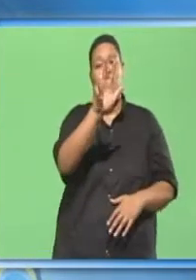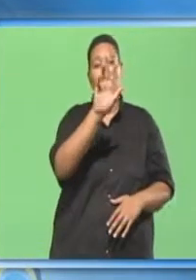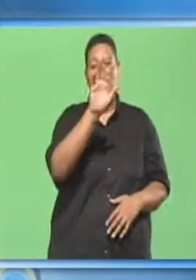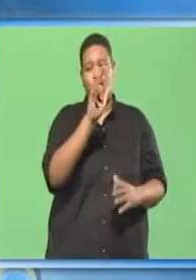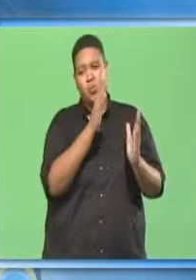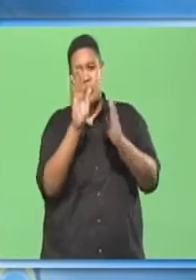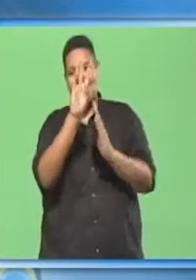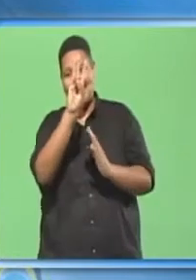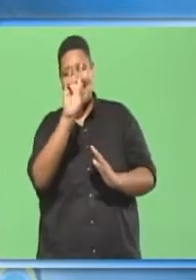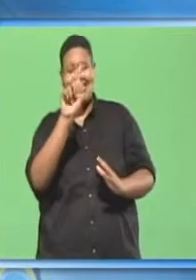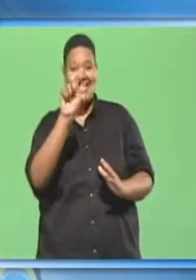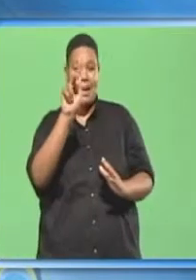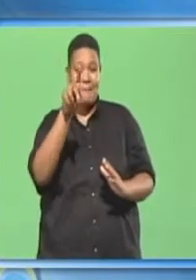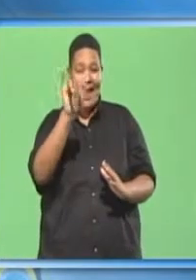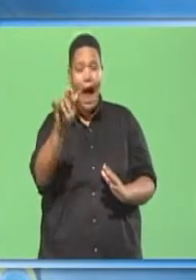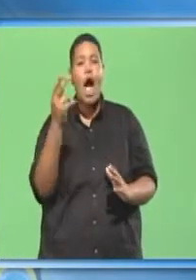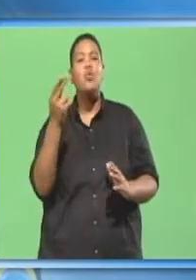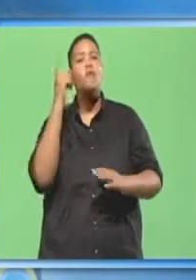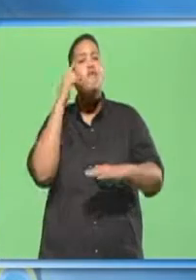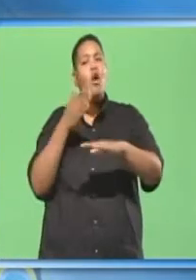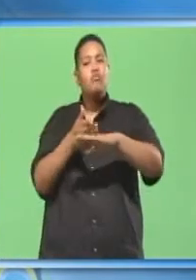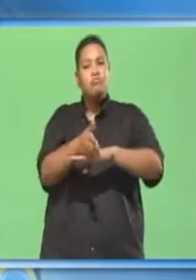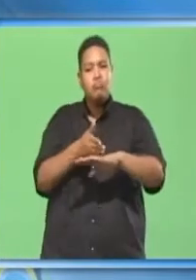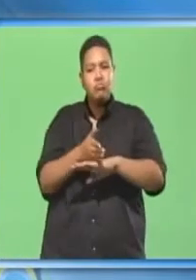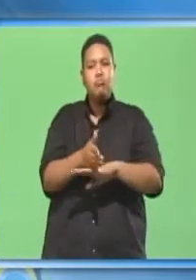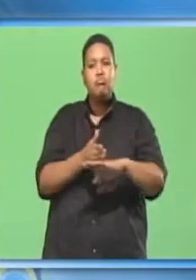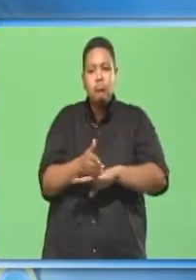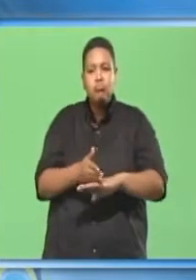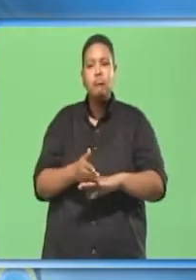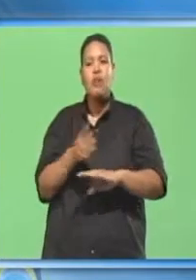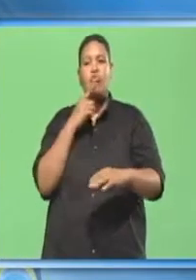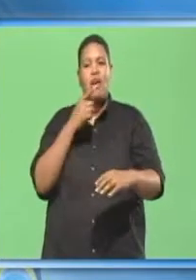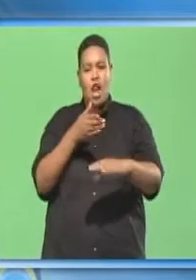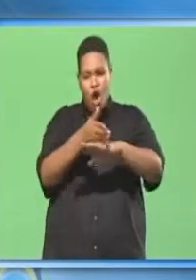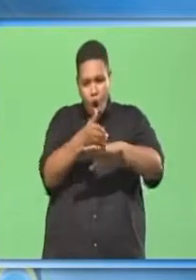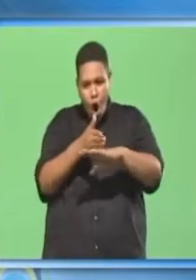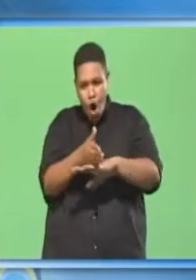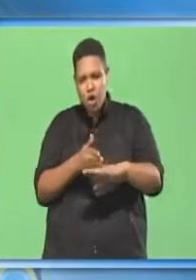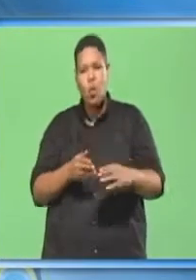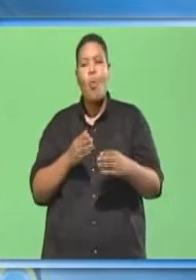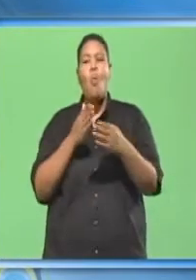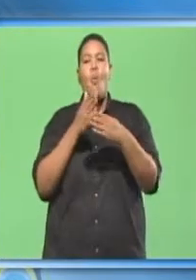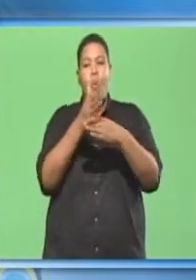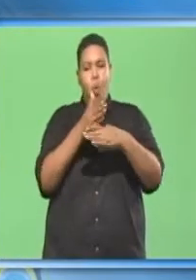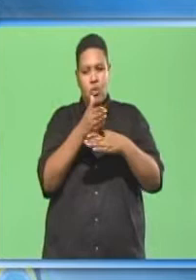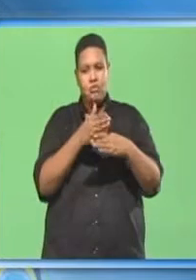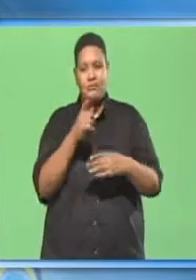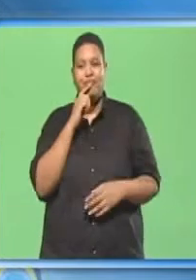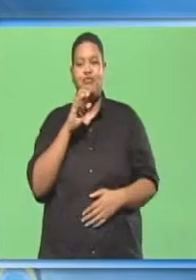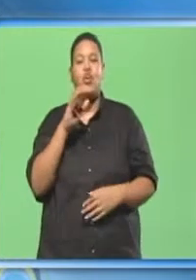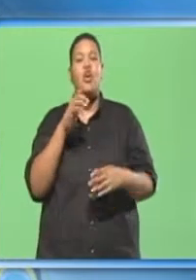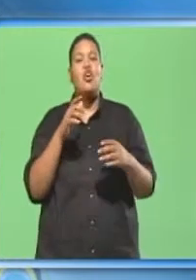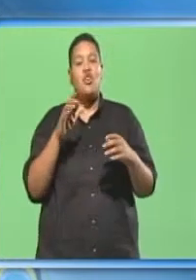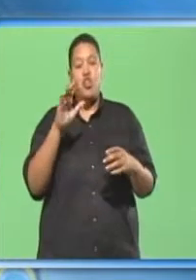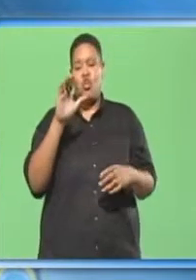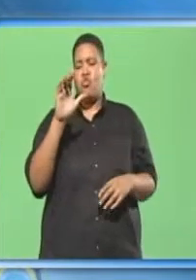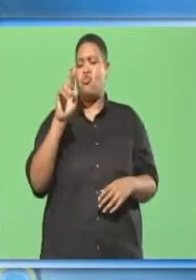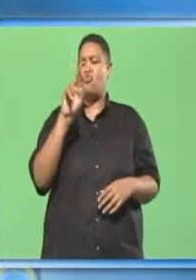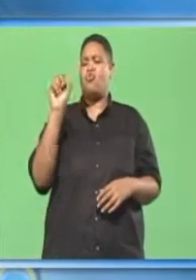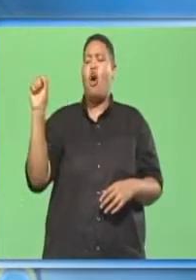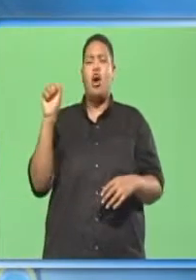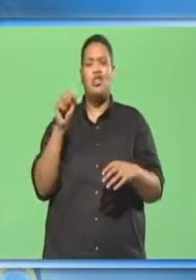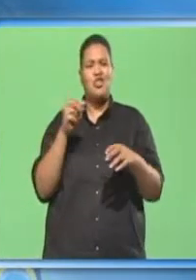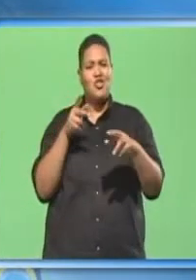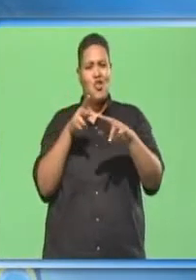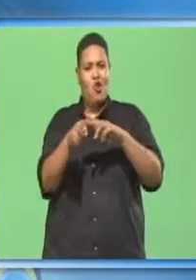TPI and is used for ripping, i.e. cutting along the grain of wood. Crosscut saw. The crosscut saw